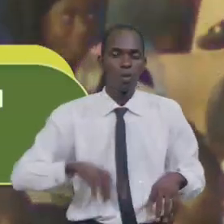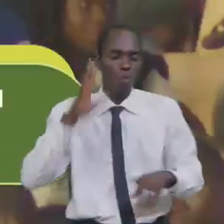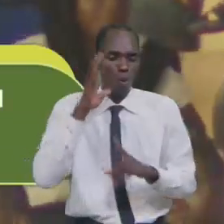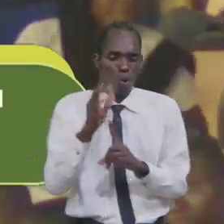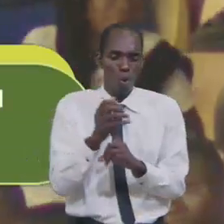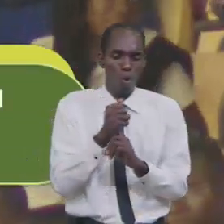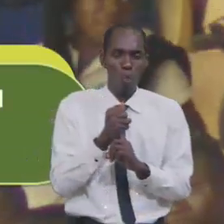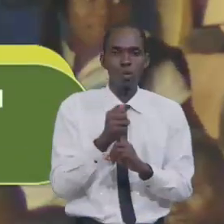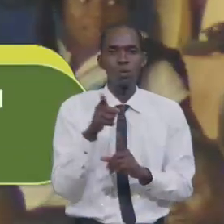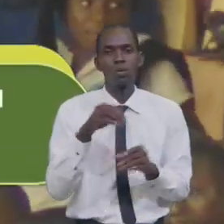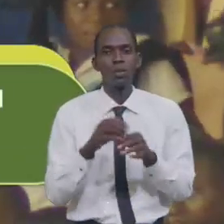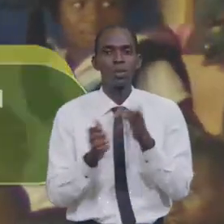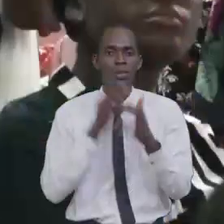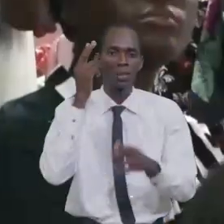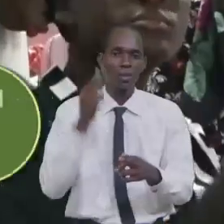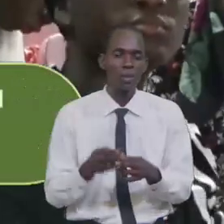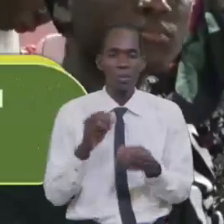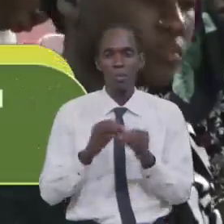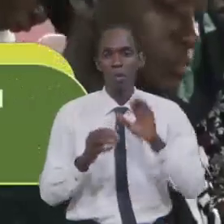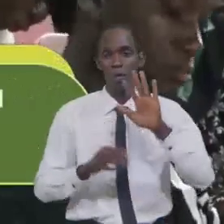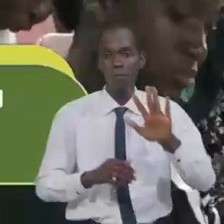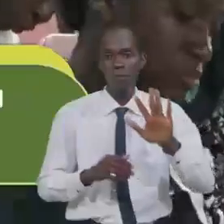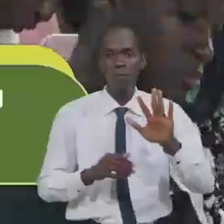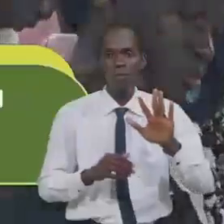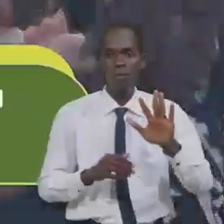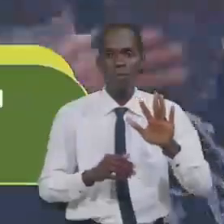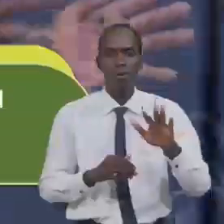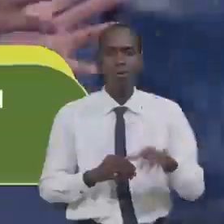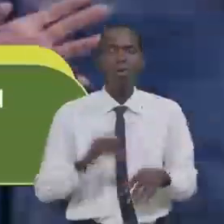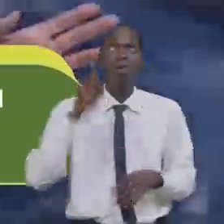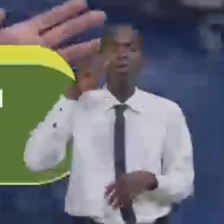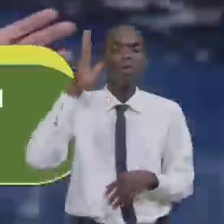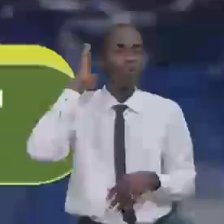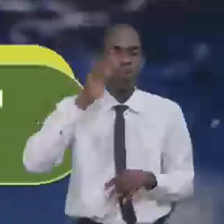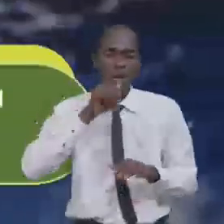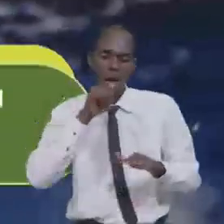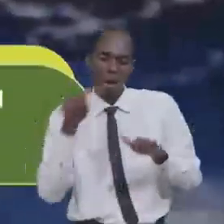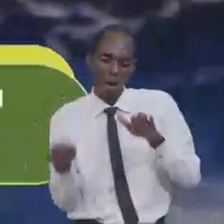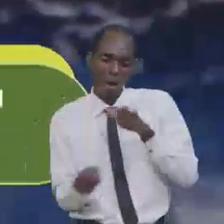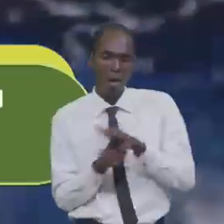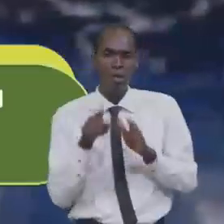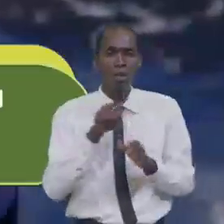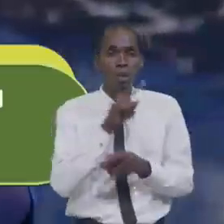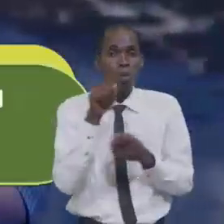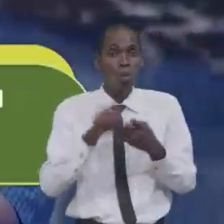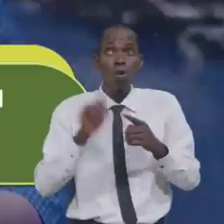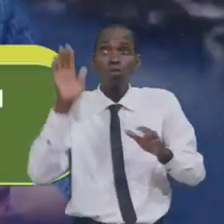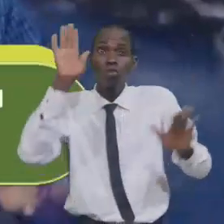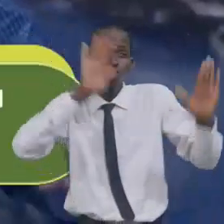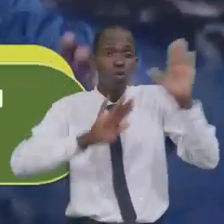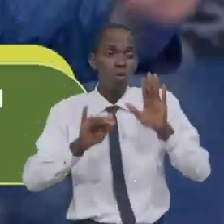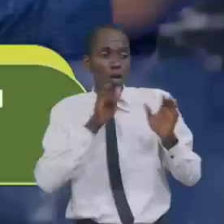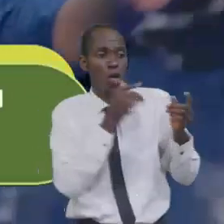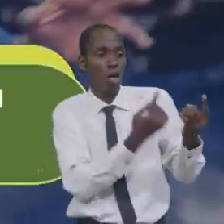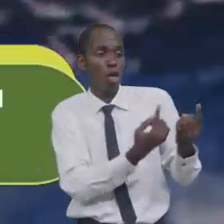name. Five, I will hide you. When trouble is raging, when there's